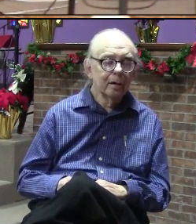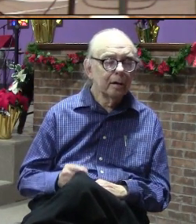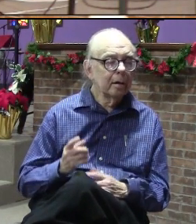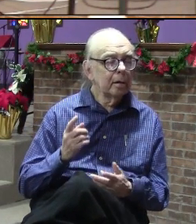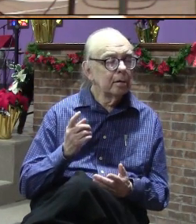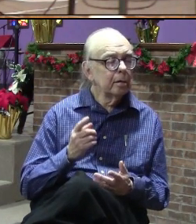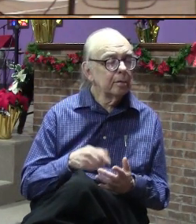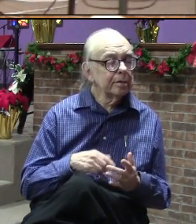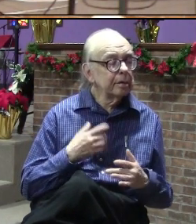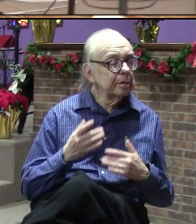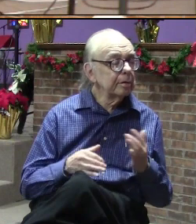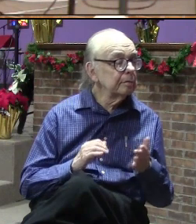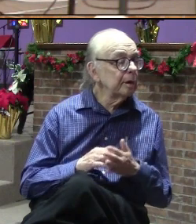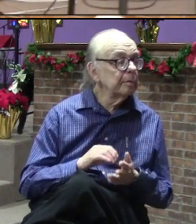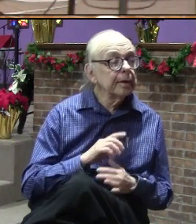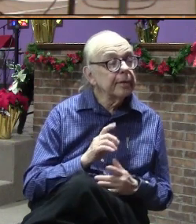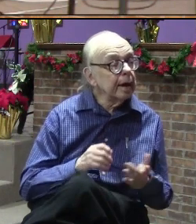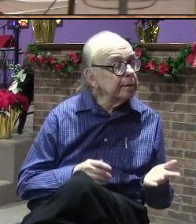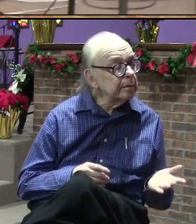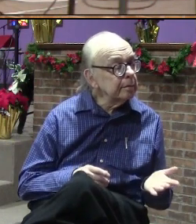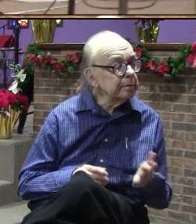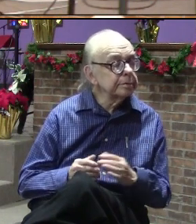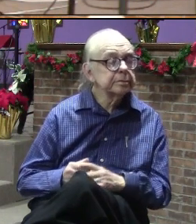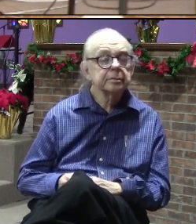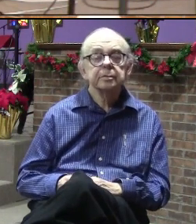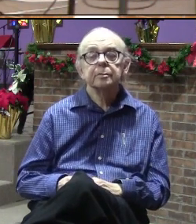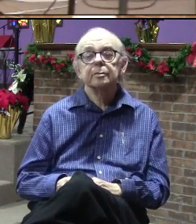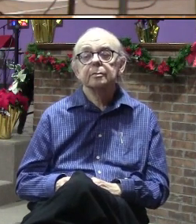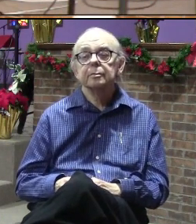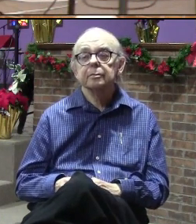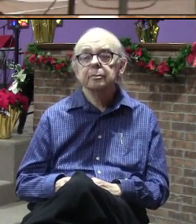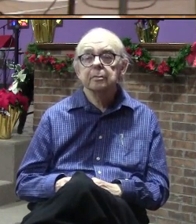What's so exciting about that?